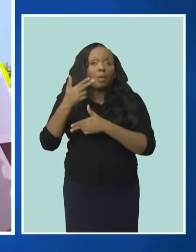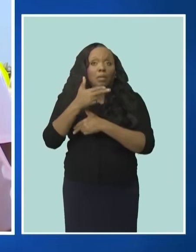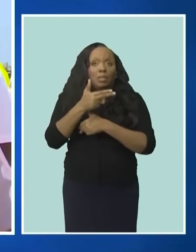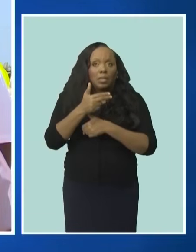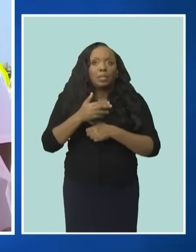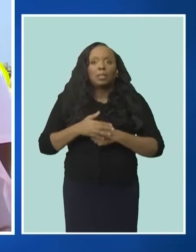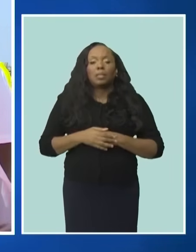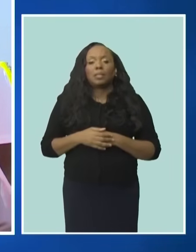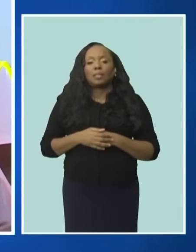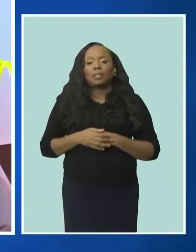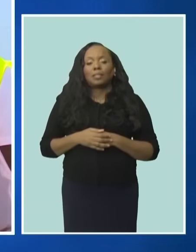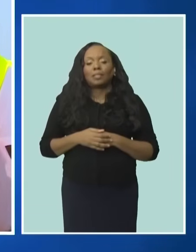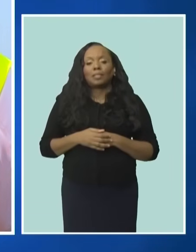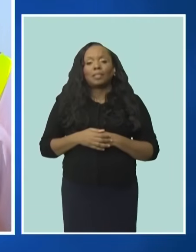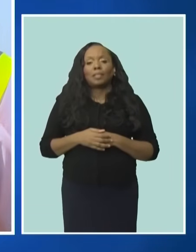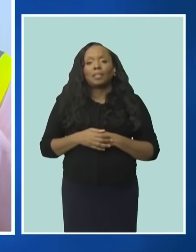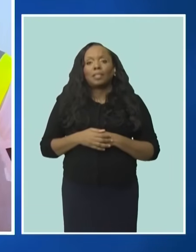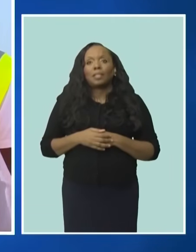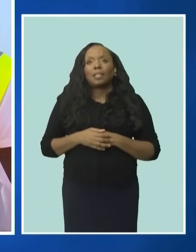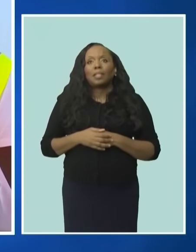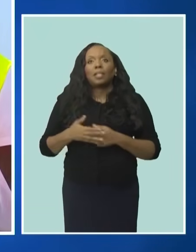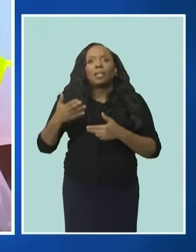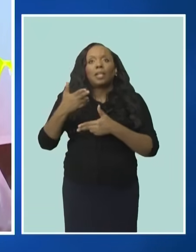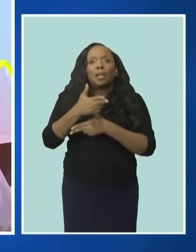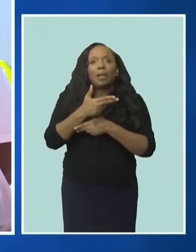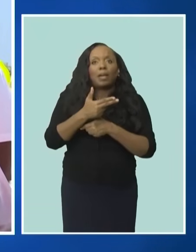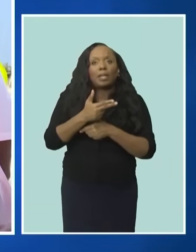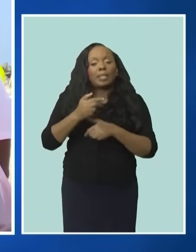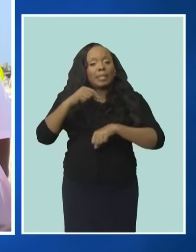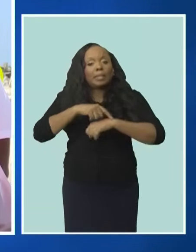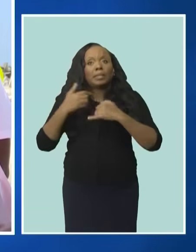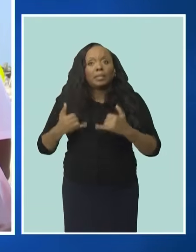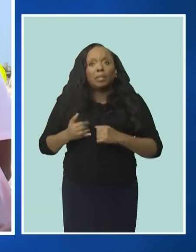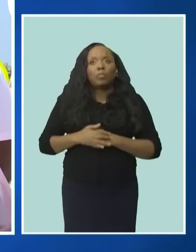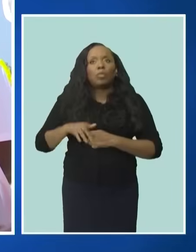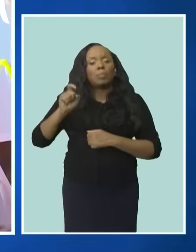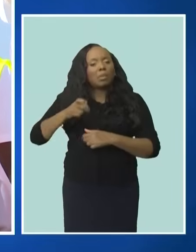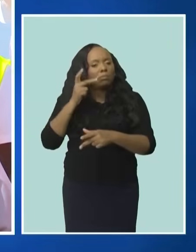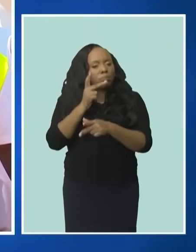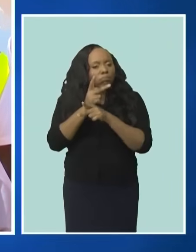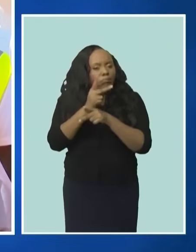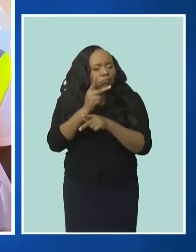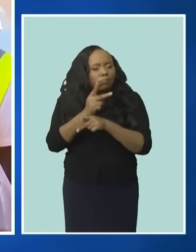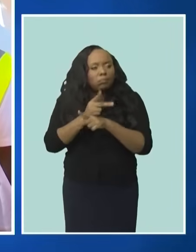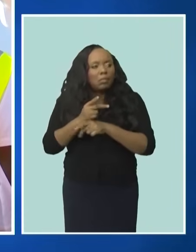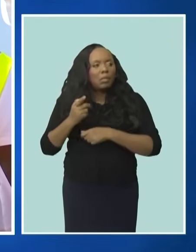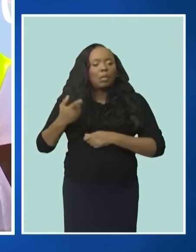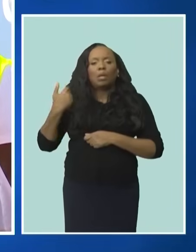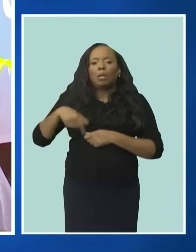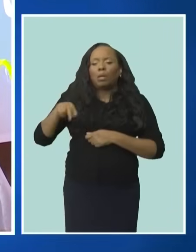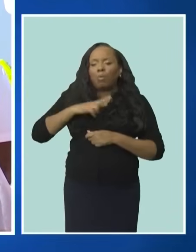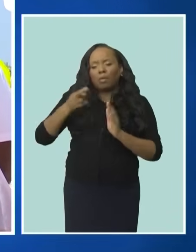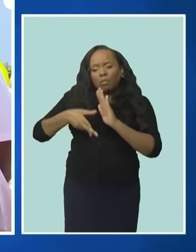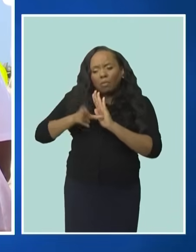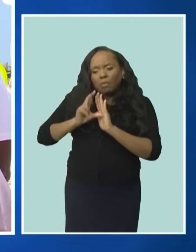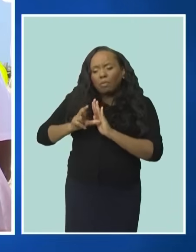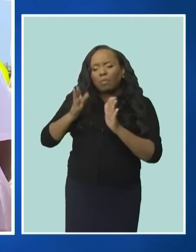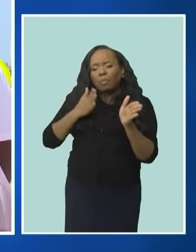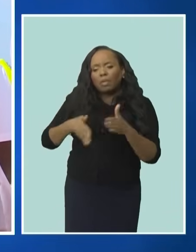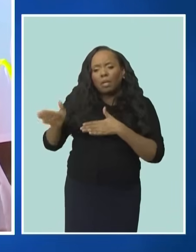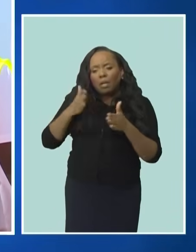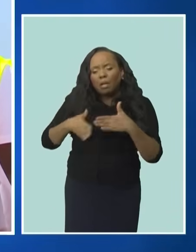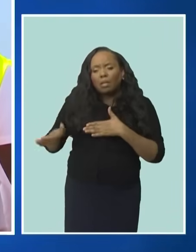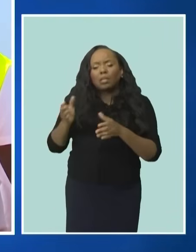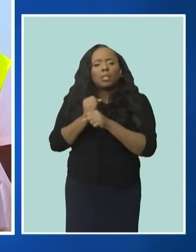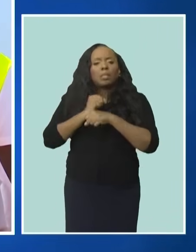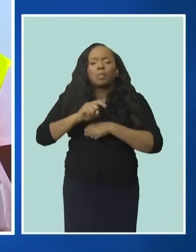us. We must remain vigilant. We have reviewed and updated our hurricane preparedness plans to